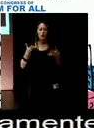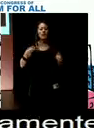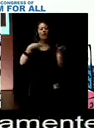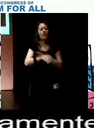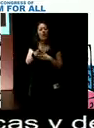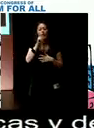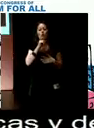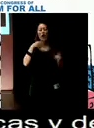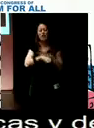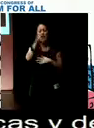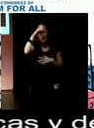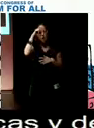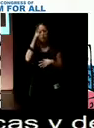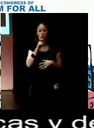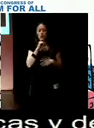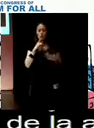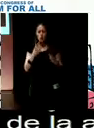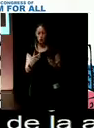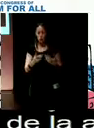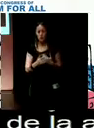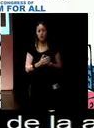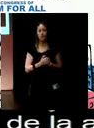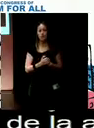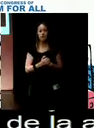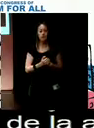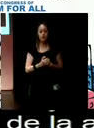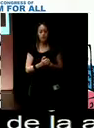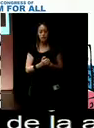and to think about the current